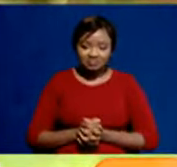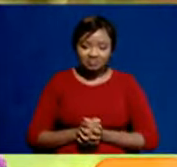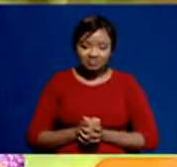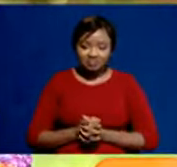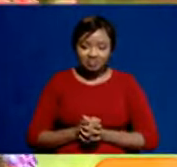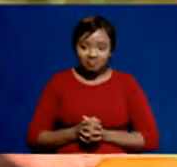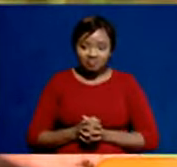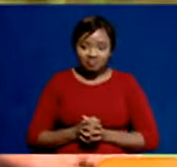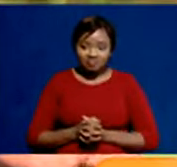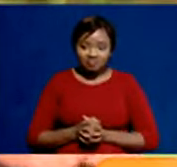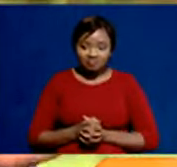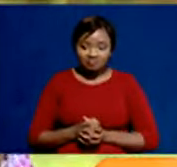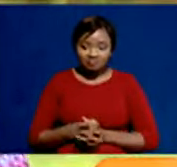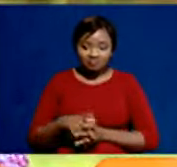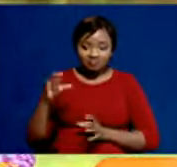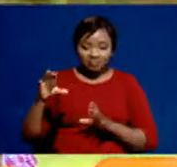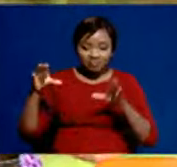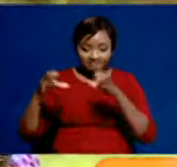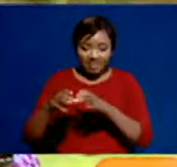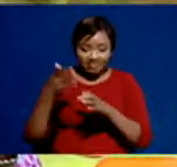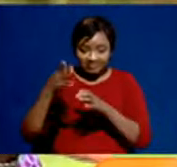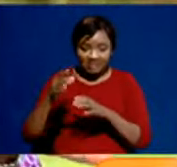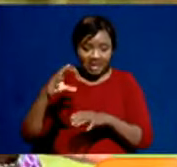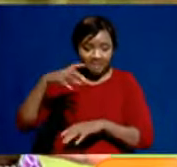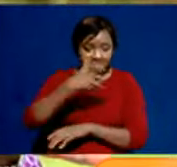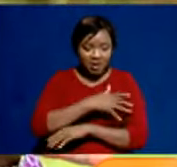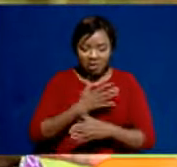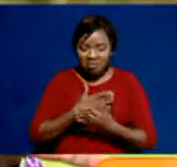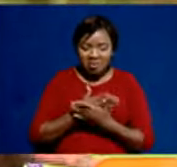The party in power, however they acquired that